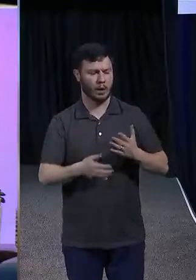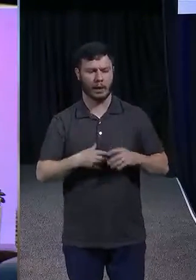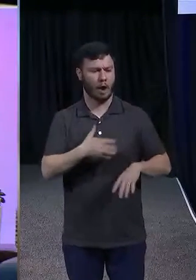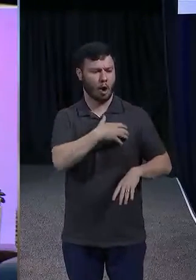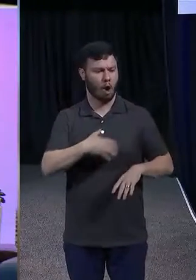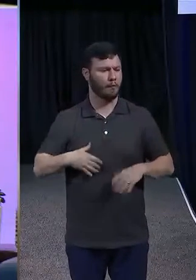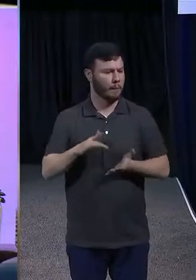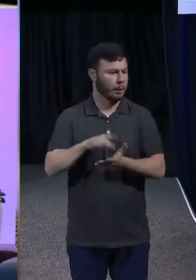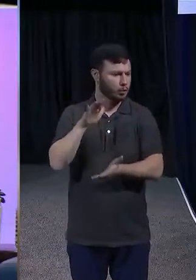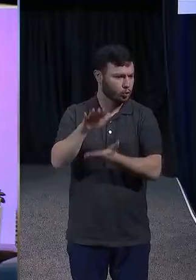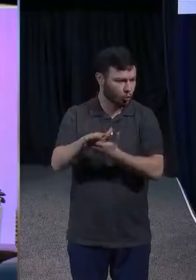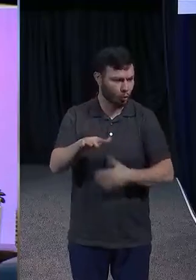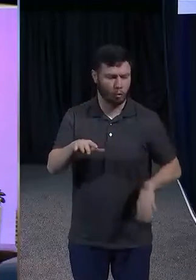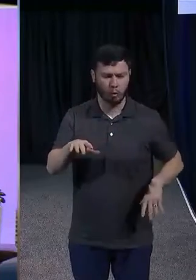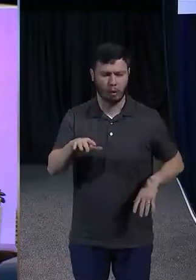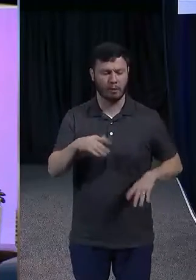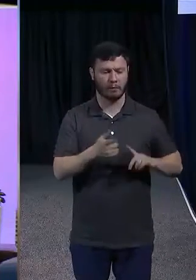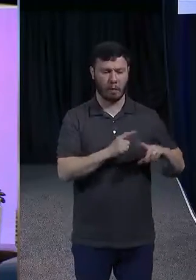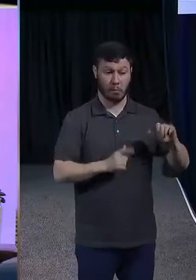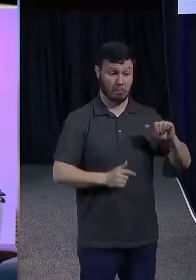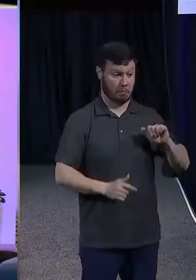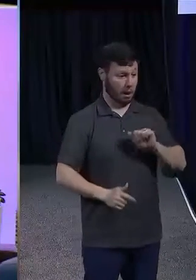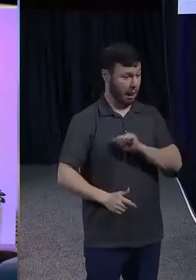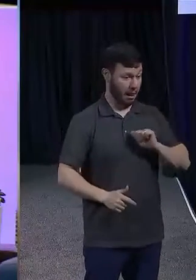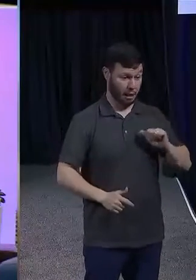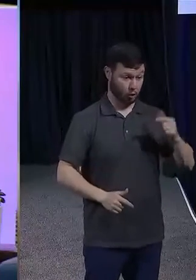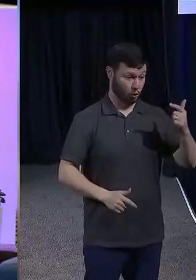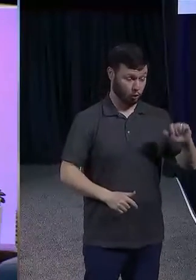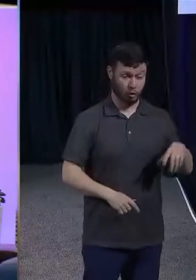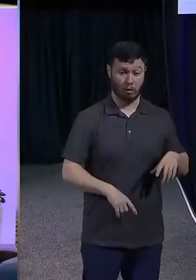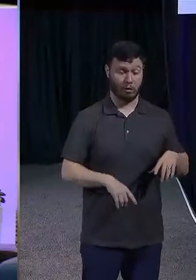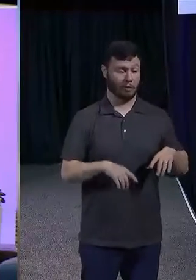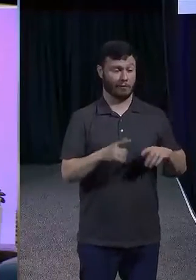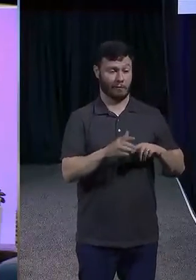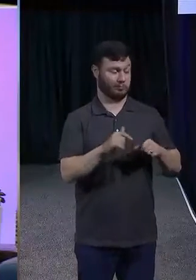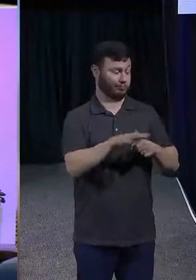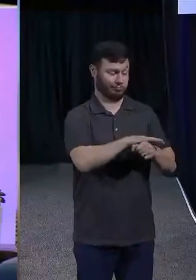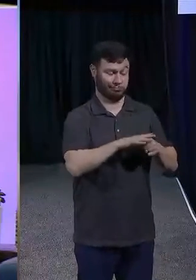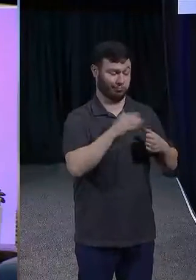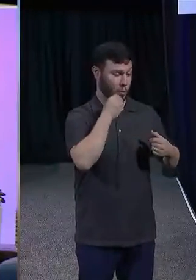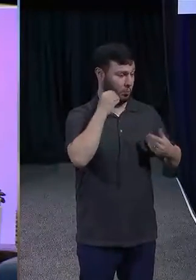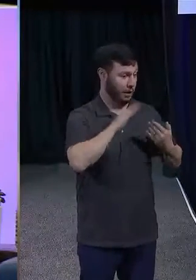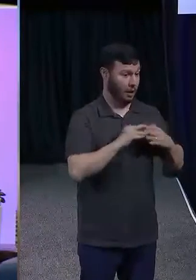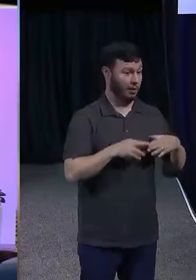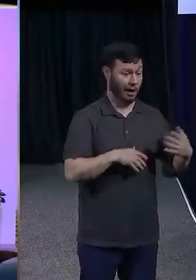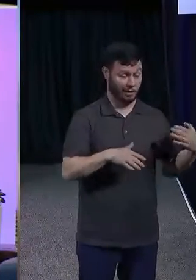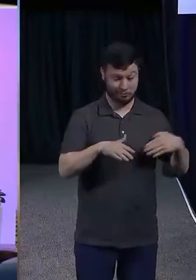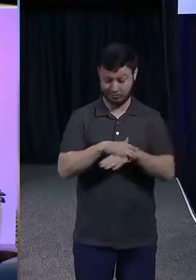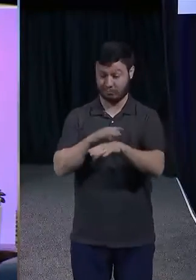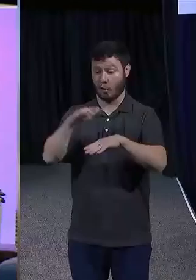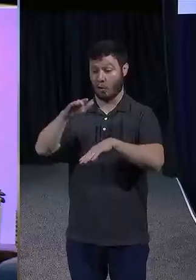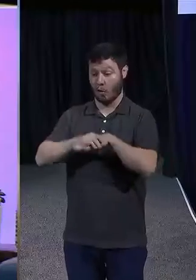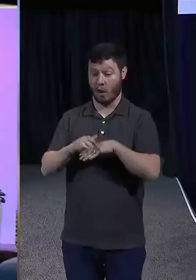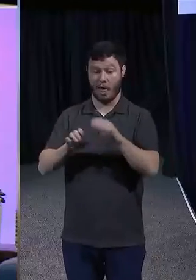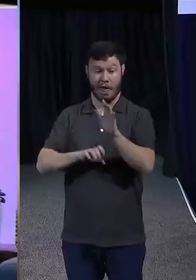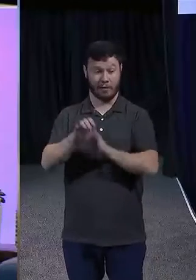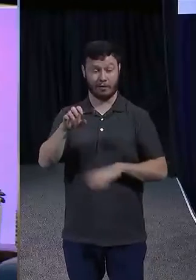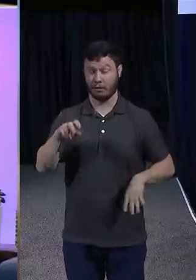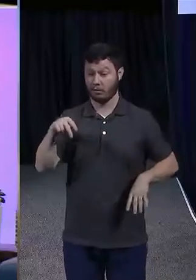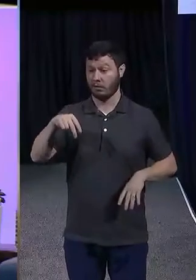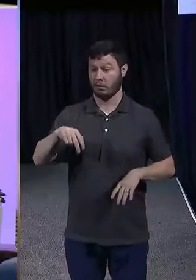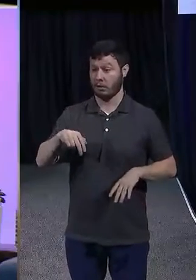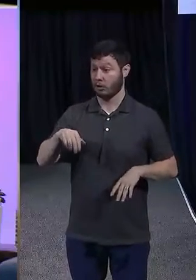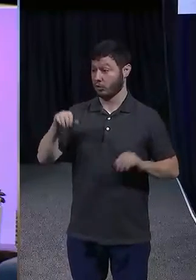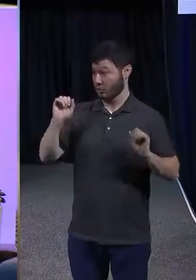Medical School, coming from Atlanta, Georgia, coming from Macon, and I get on the elevator and I said, "Can